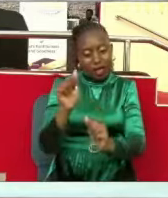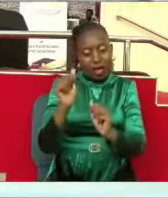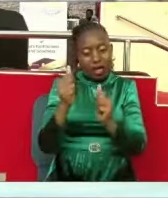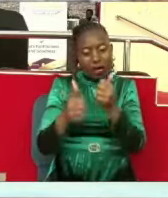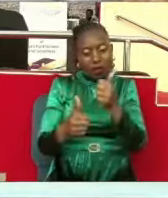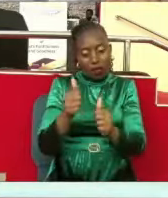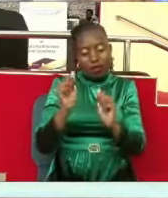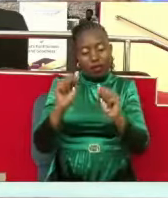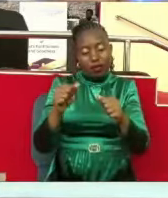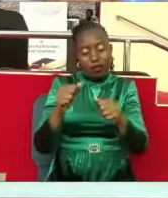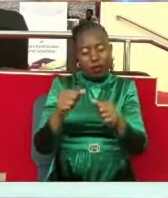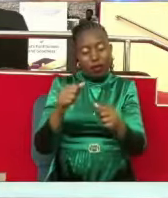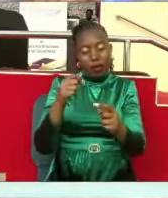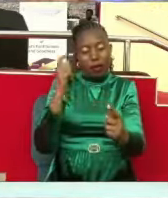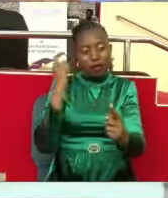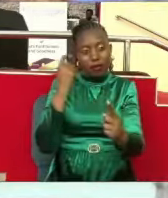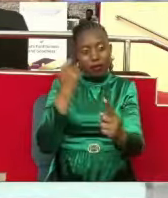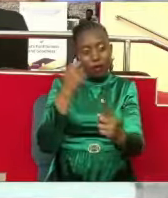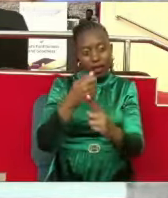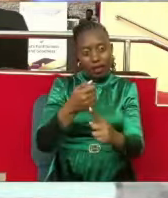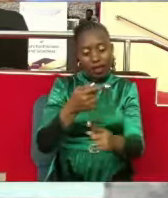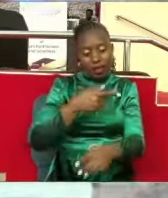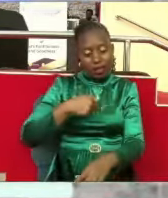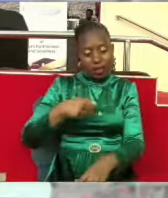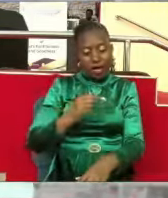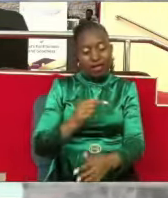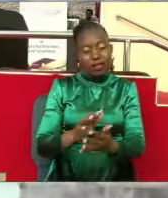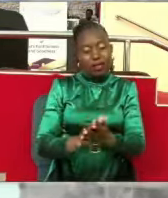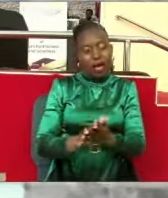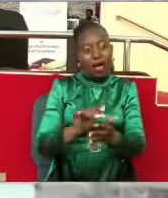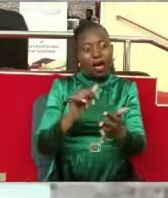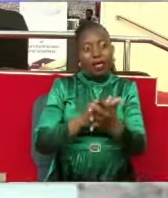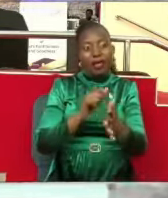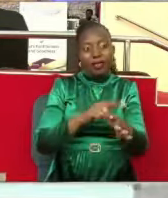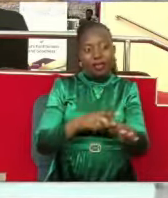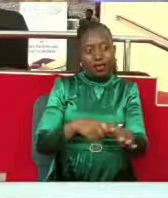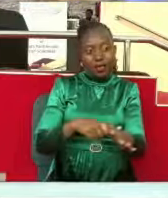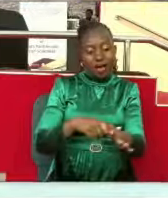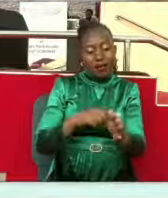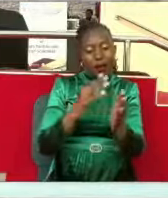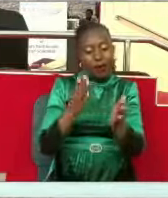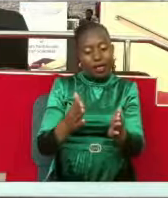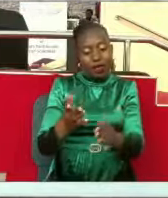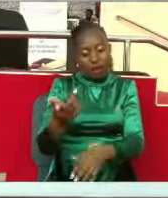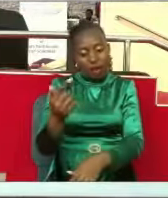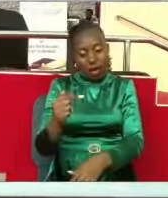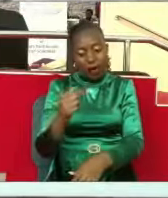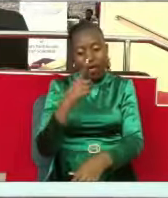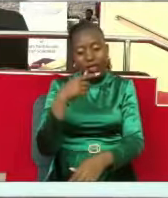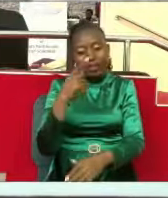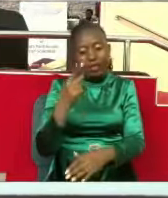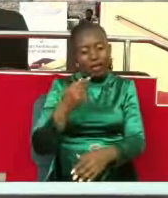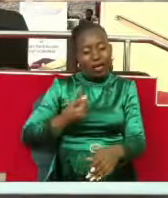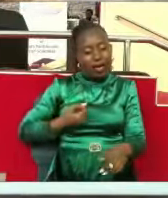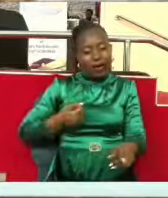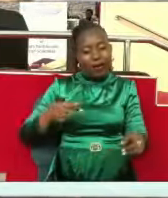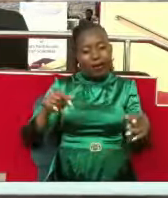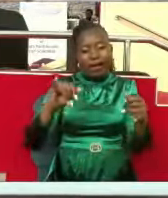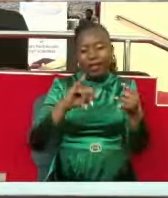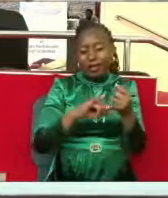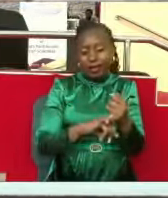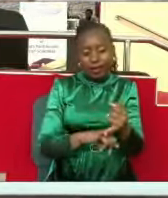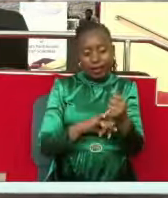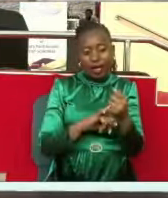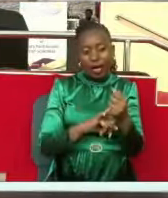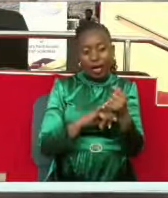yetu. That is the moment someone will come and tell you, my sister. Mungu atakwambia dada yangu. Haven't you waited for a husband for